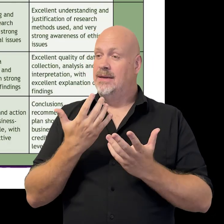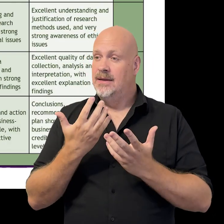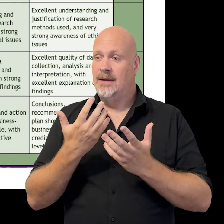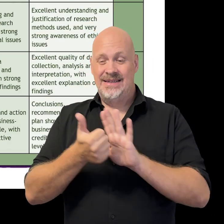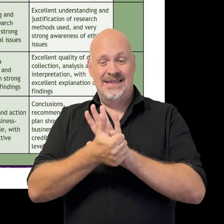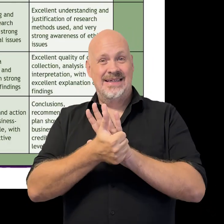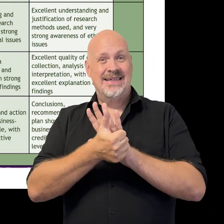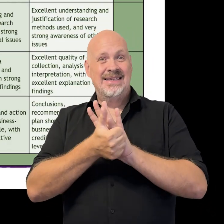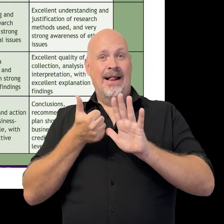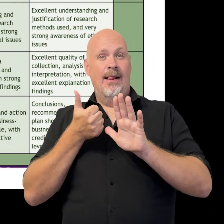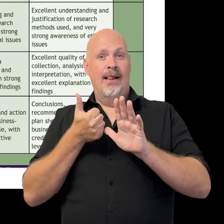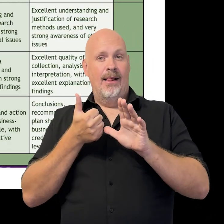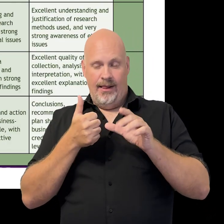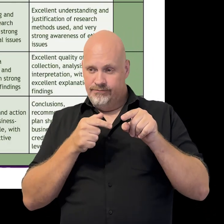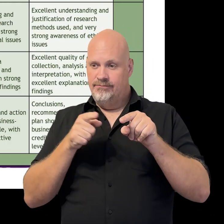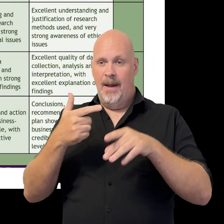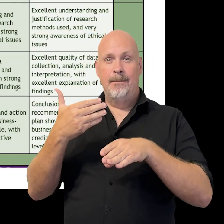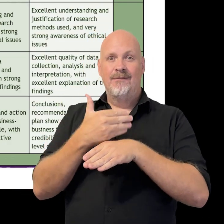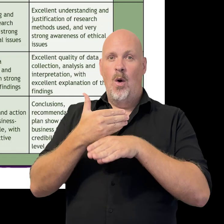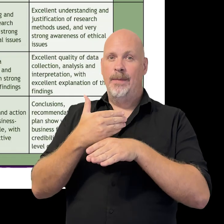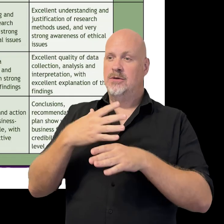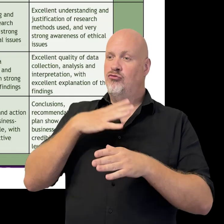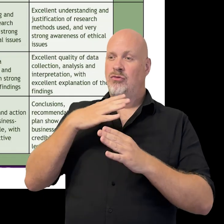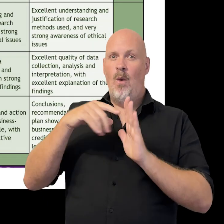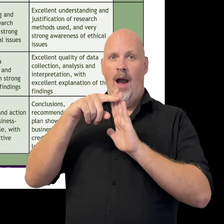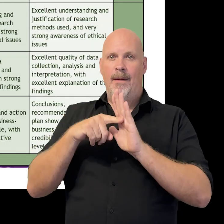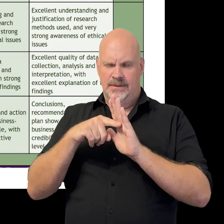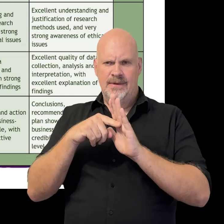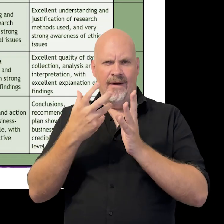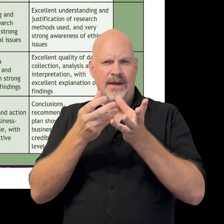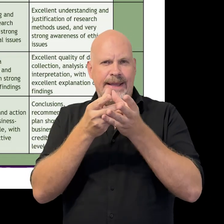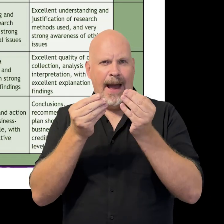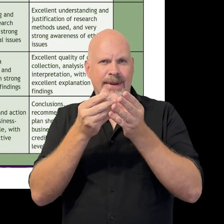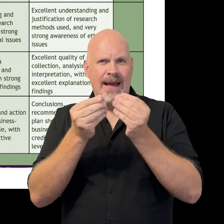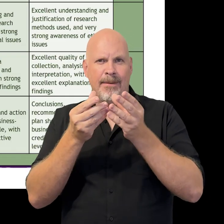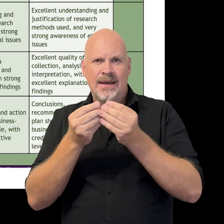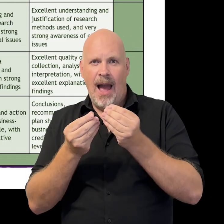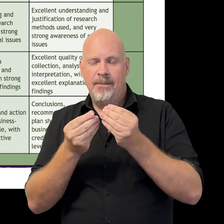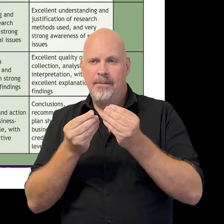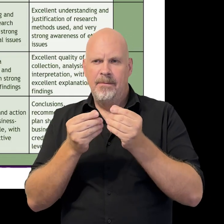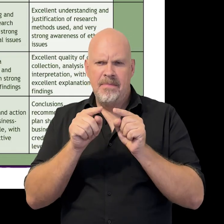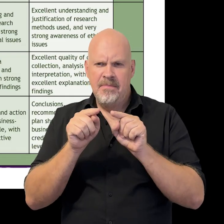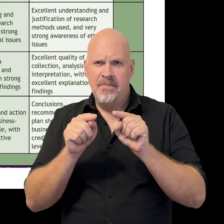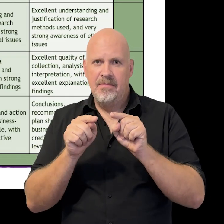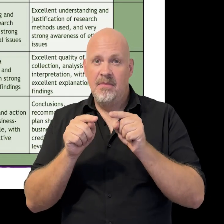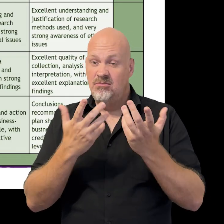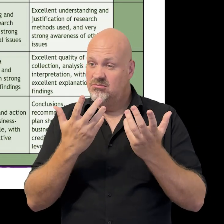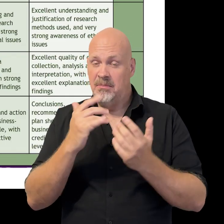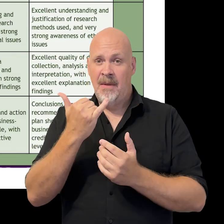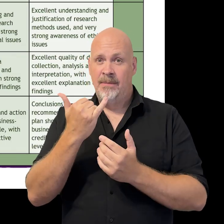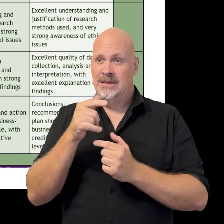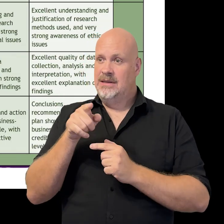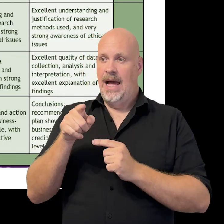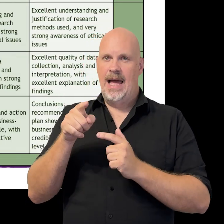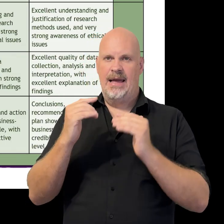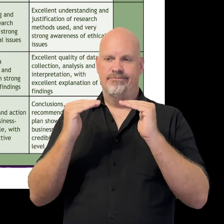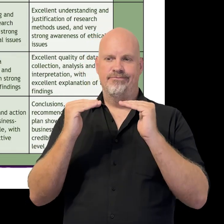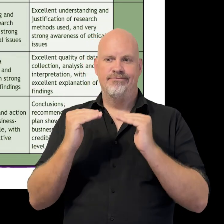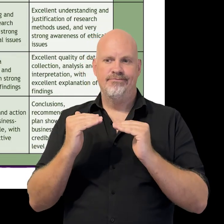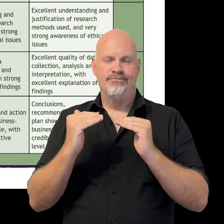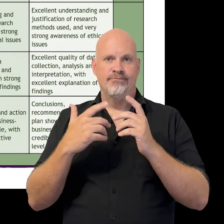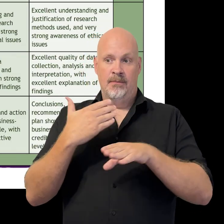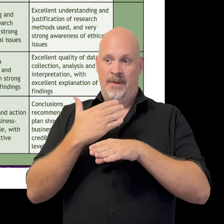the extent to which conclusions, recommendations, and the action plan are business focused and credible, and the quality of your reflective